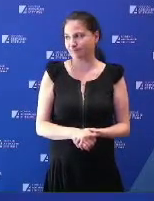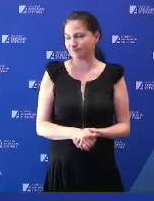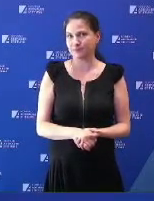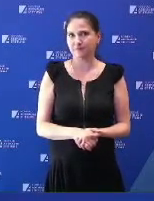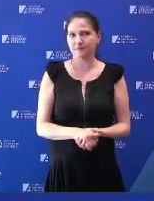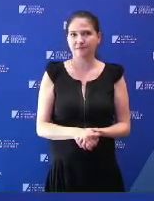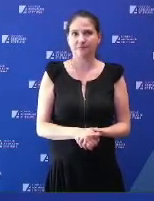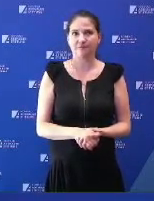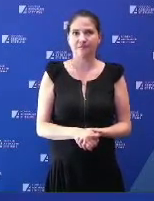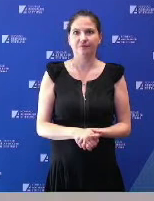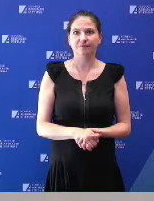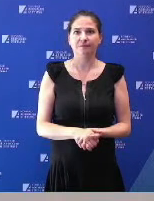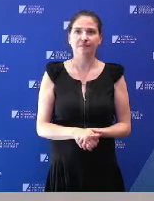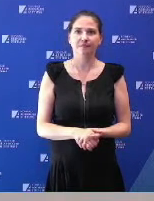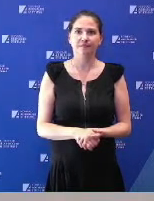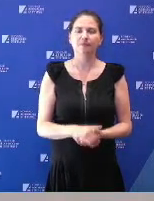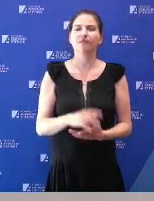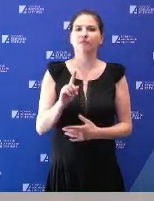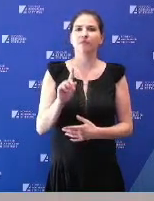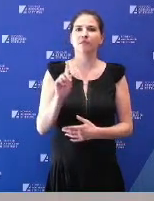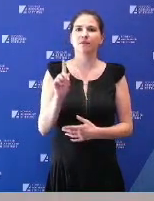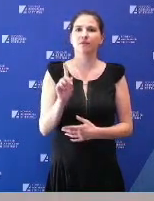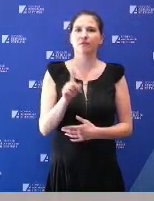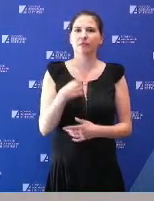Our team deconstructs. Unser Team.